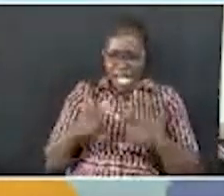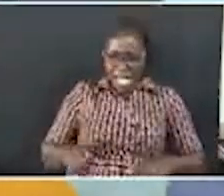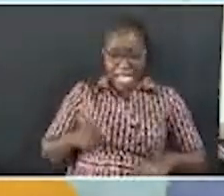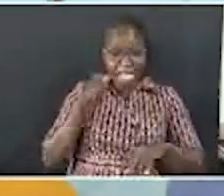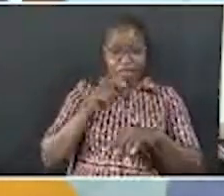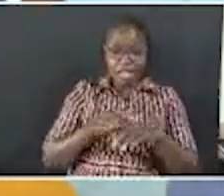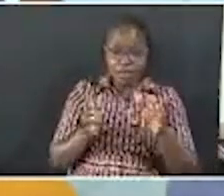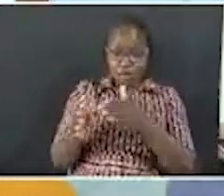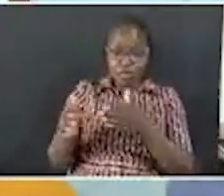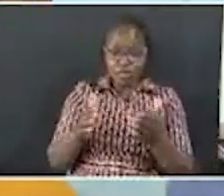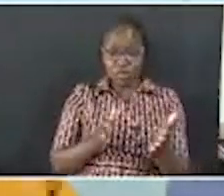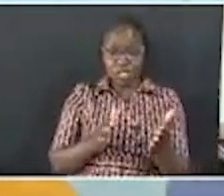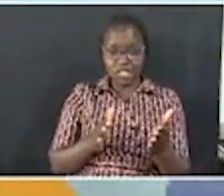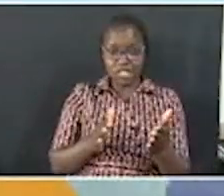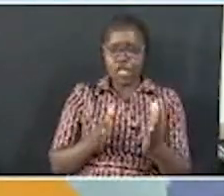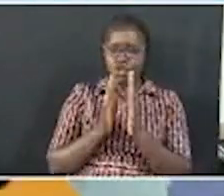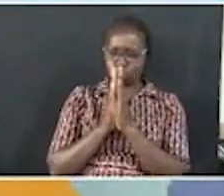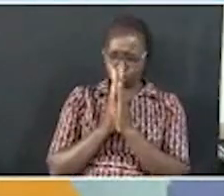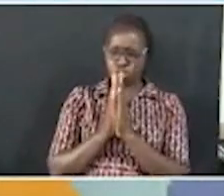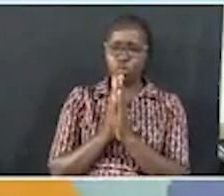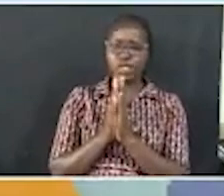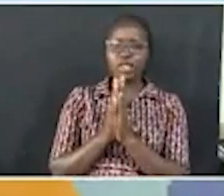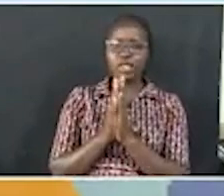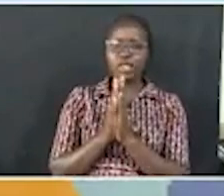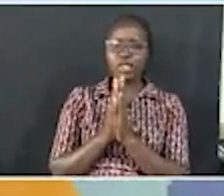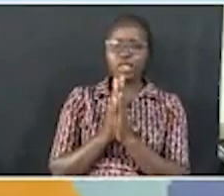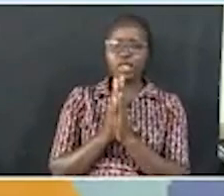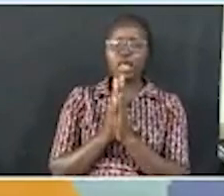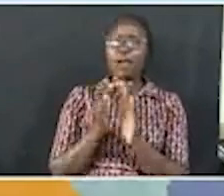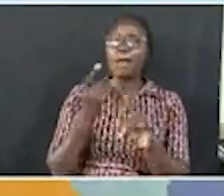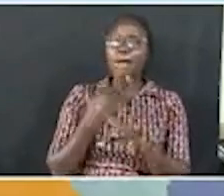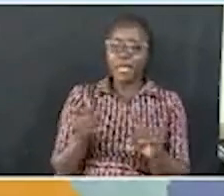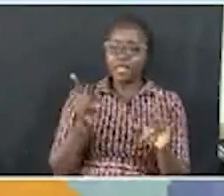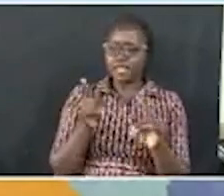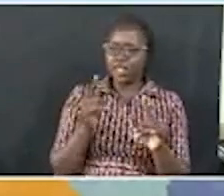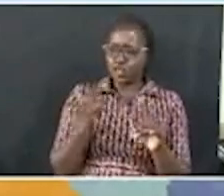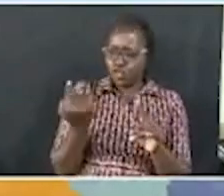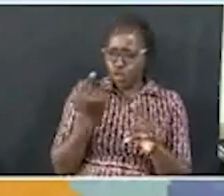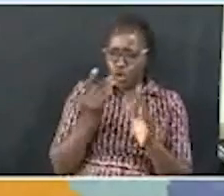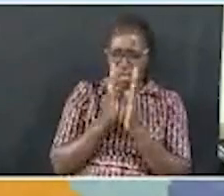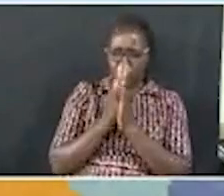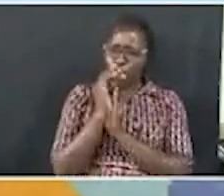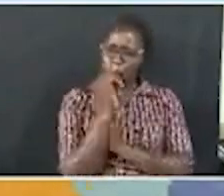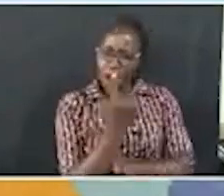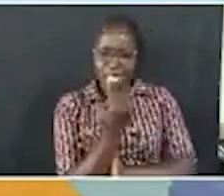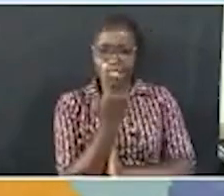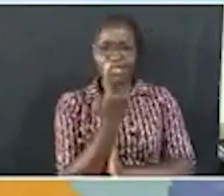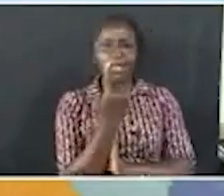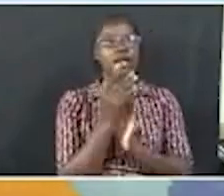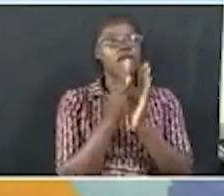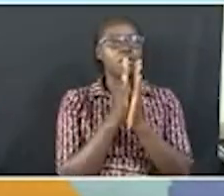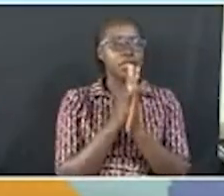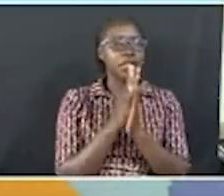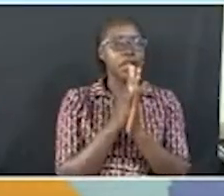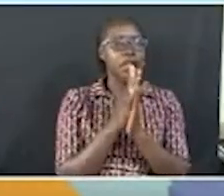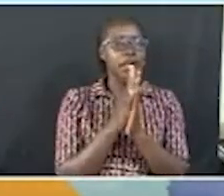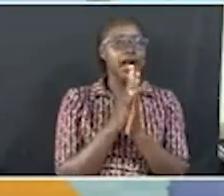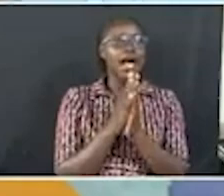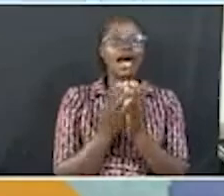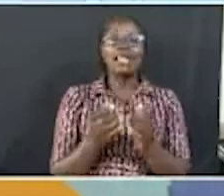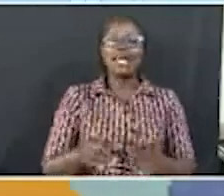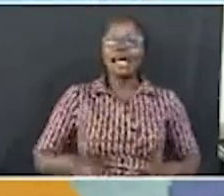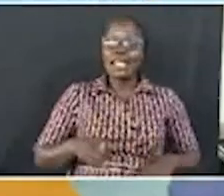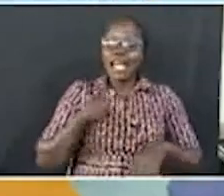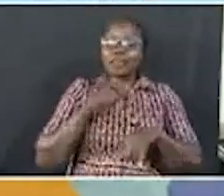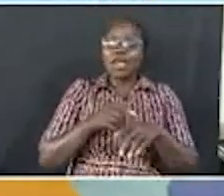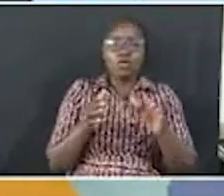lifetime opportunity to pray, but you only pray one prayer, and you have a